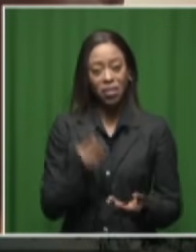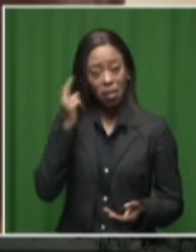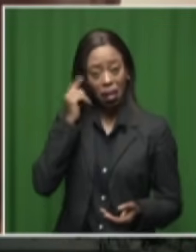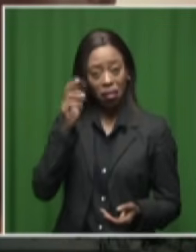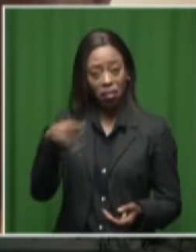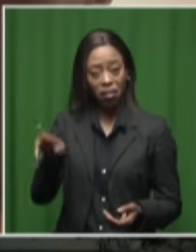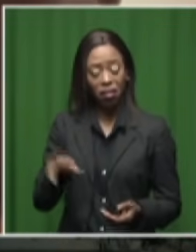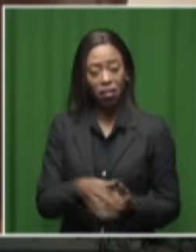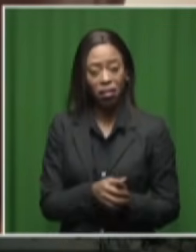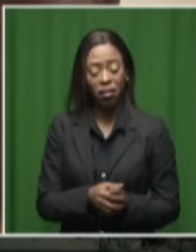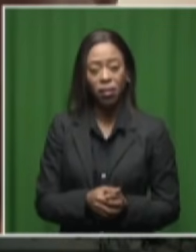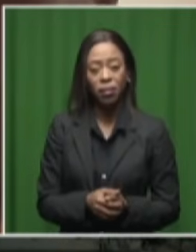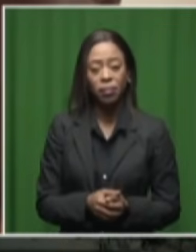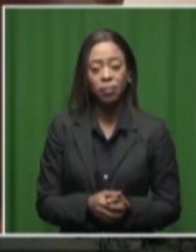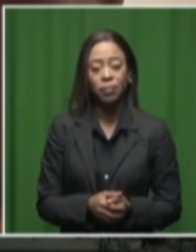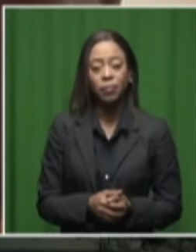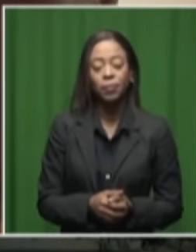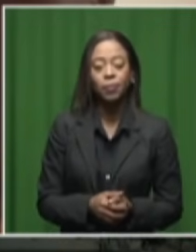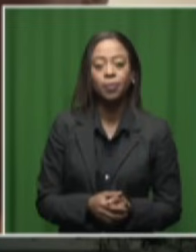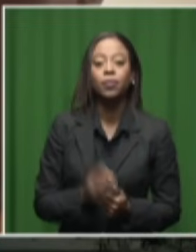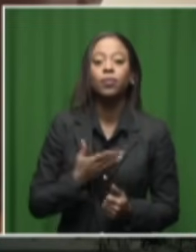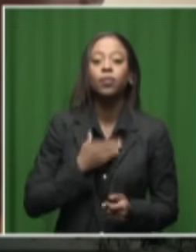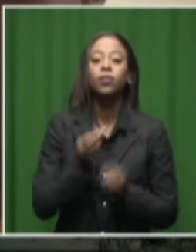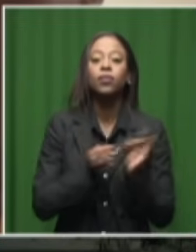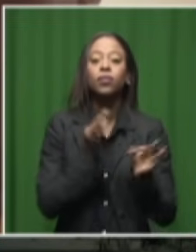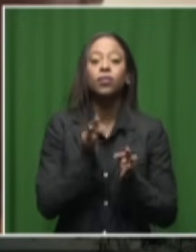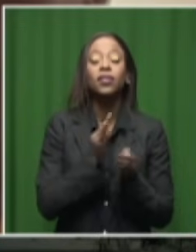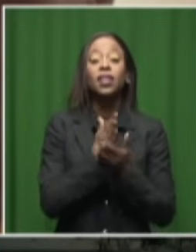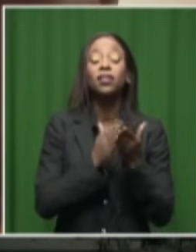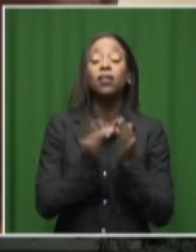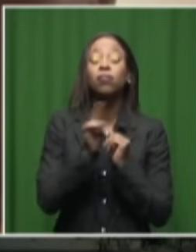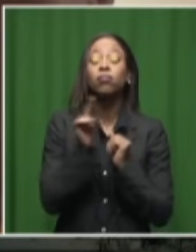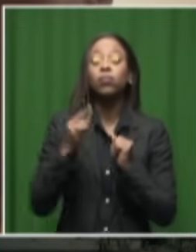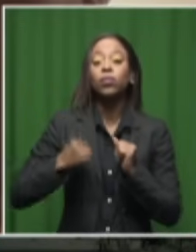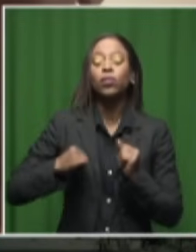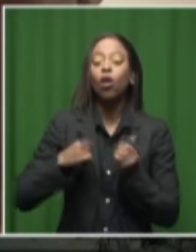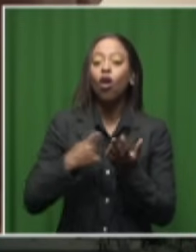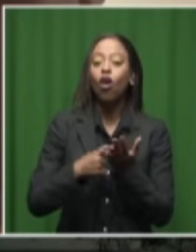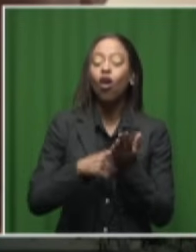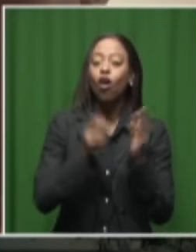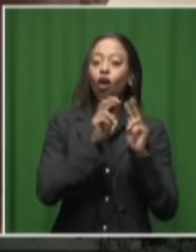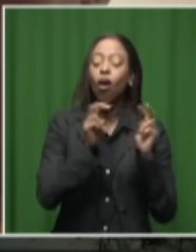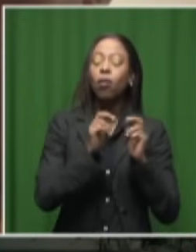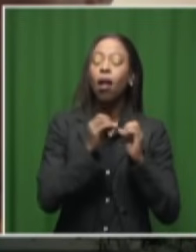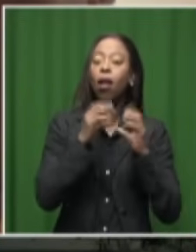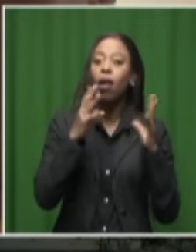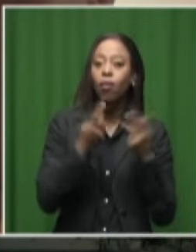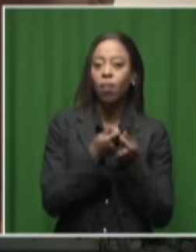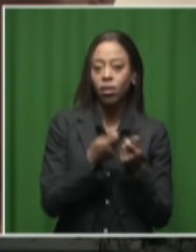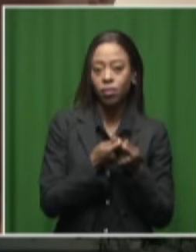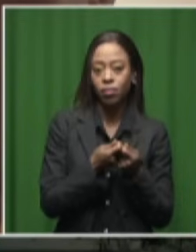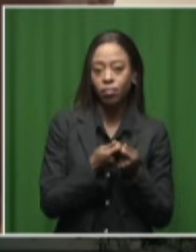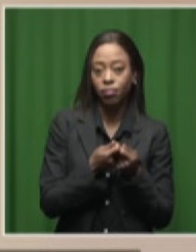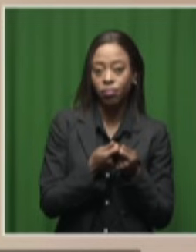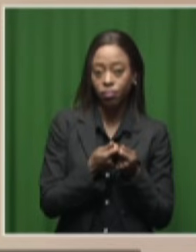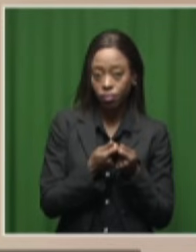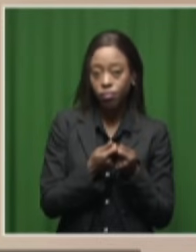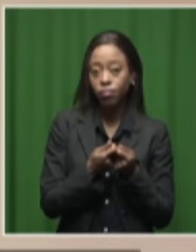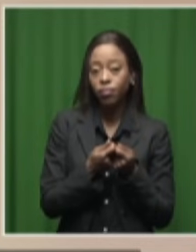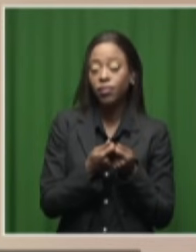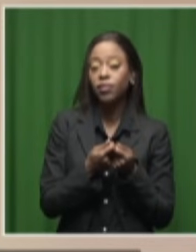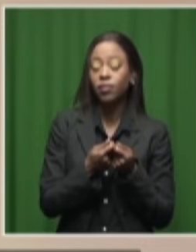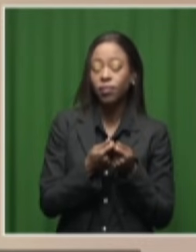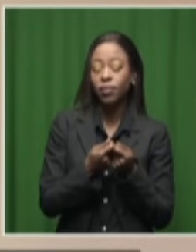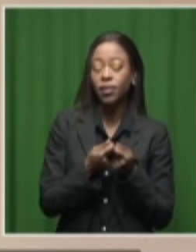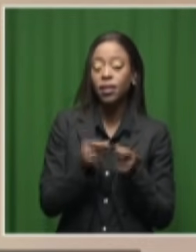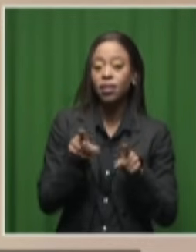Let me say to you, some of these municipalities owe Eskom huge amounts. If you look at their financial